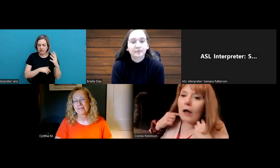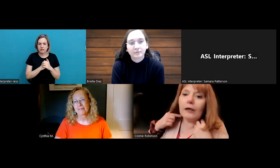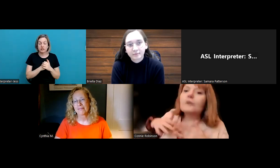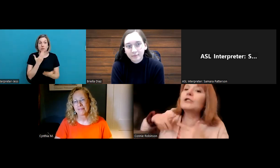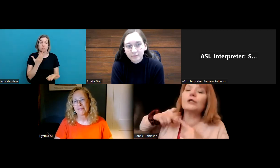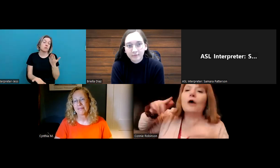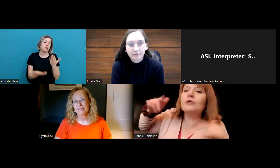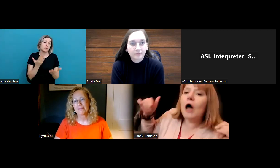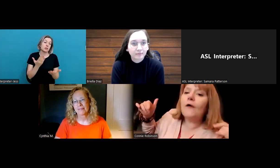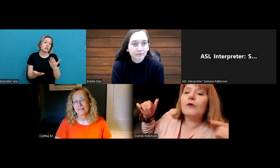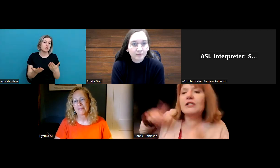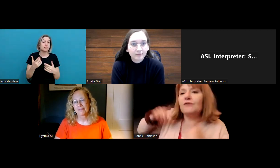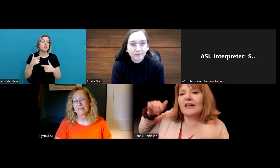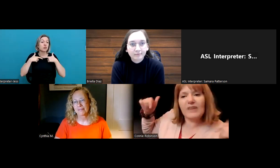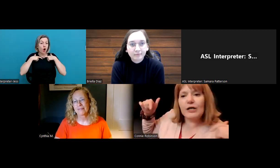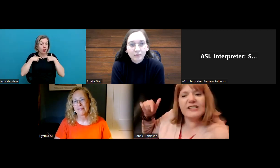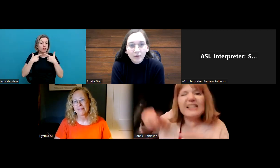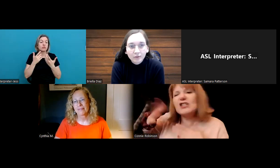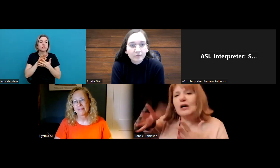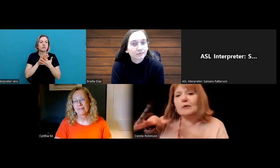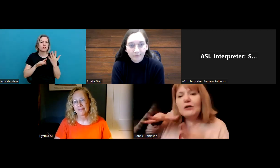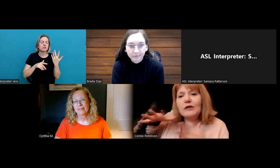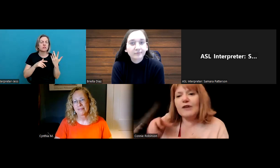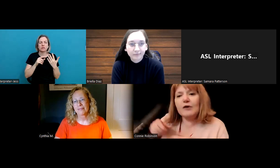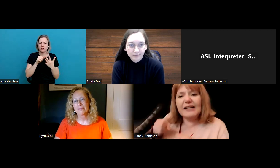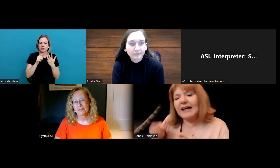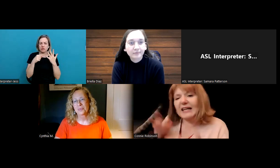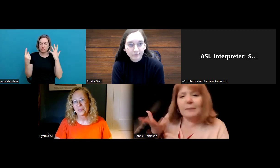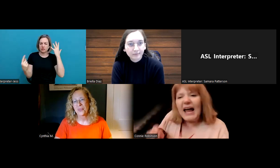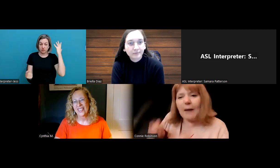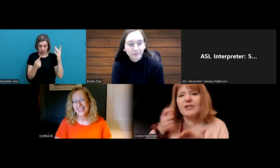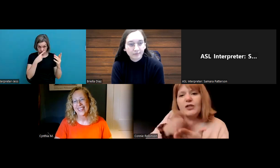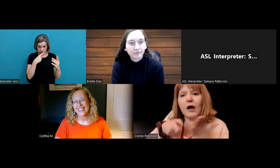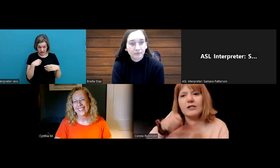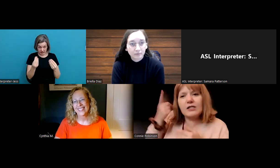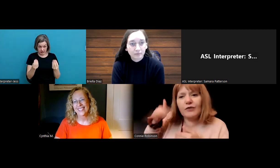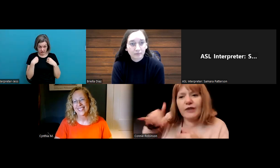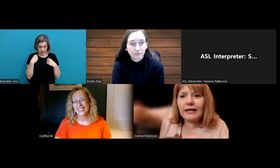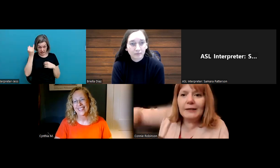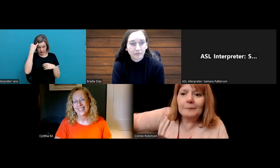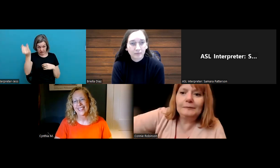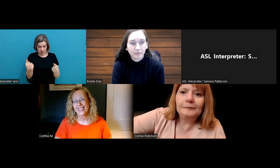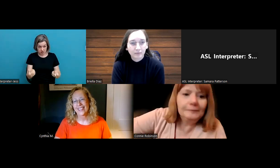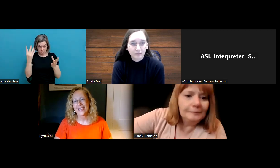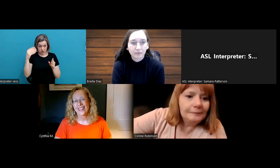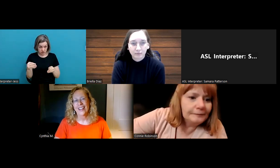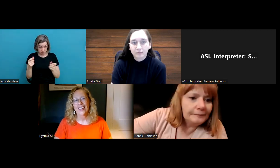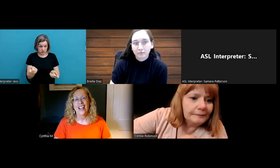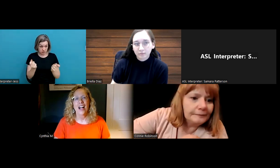maybe collars, all those different various things. So can you give folks an idea about how much the cost is for that?